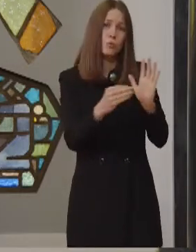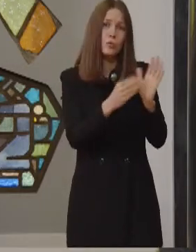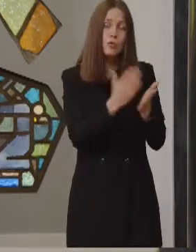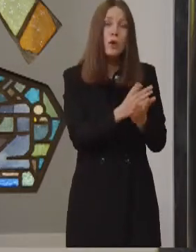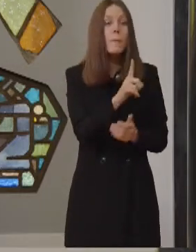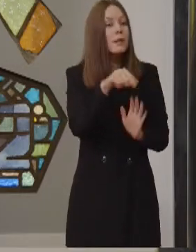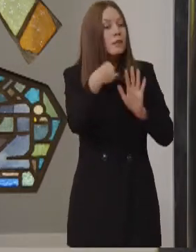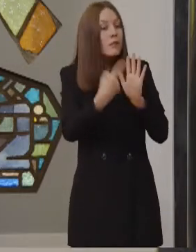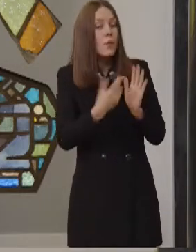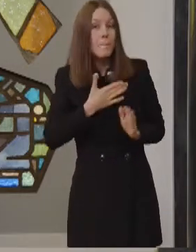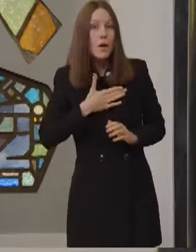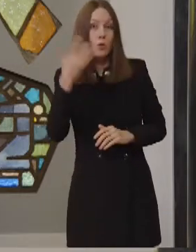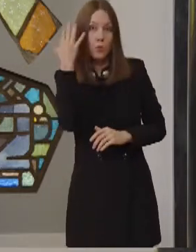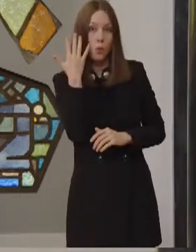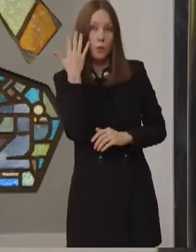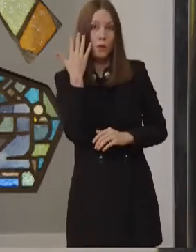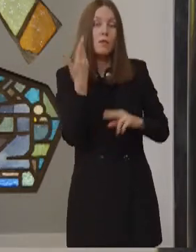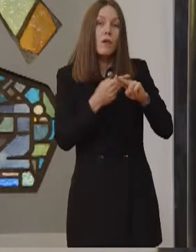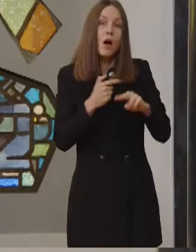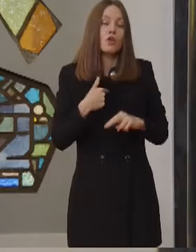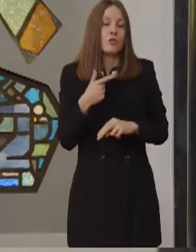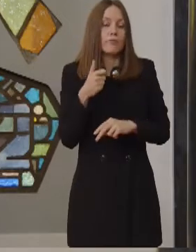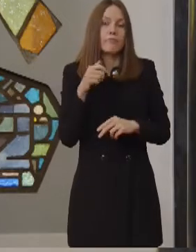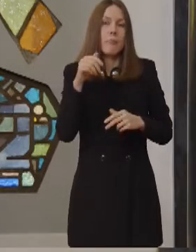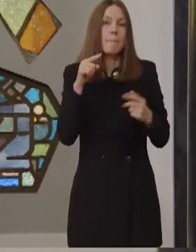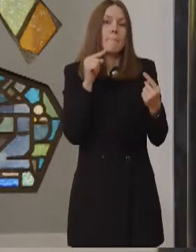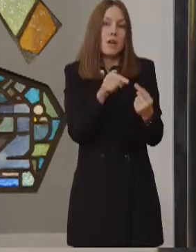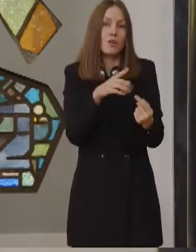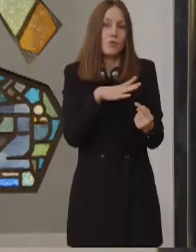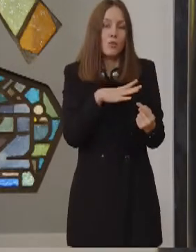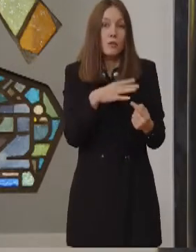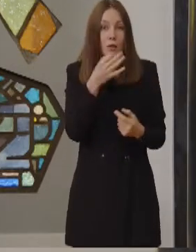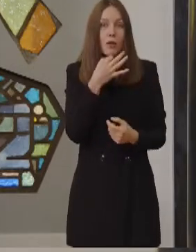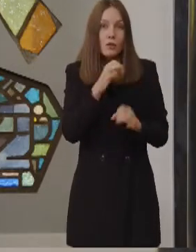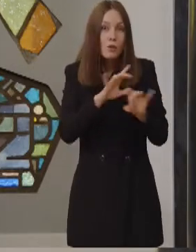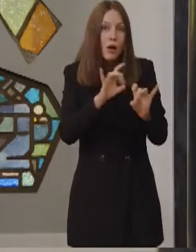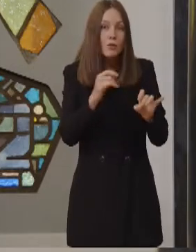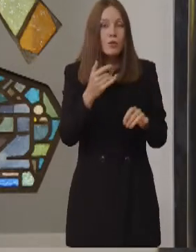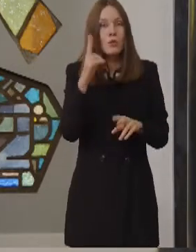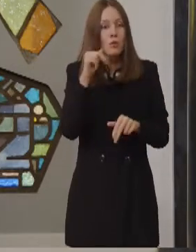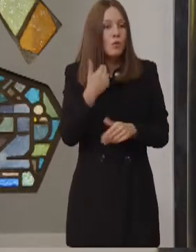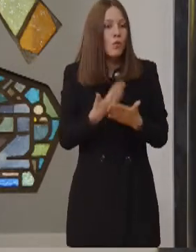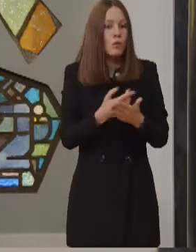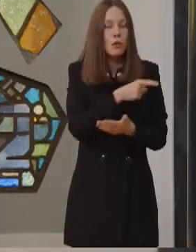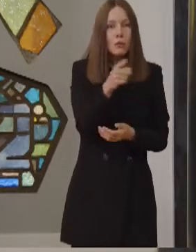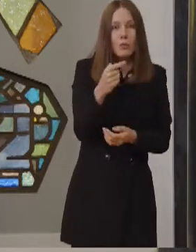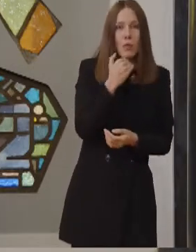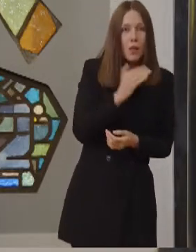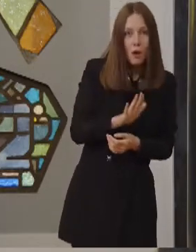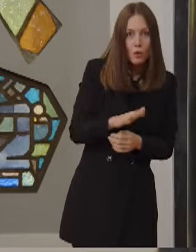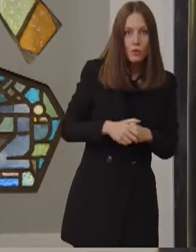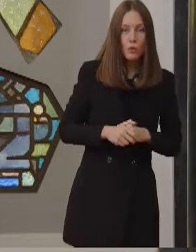the Constitution itself. But if you are asking for my opinion, and why I voted against the